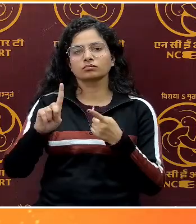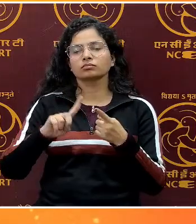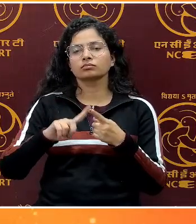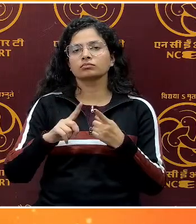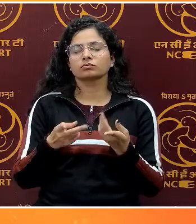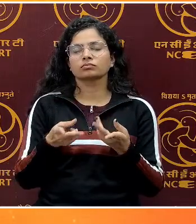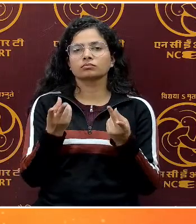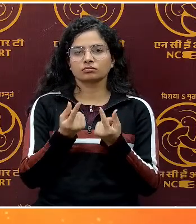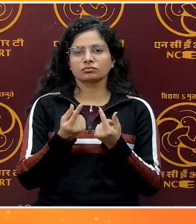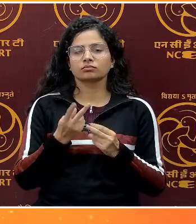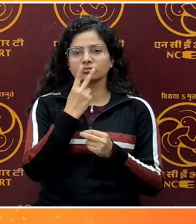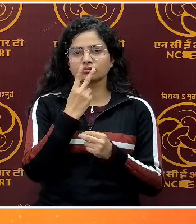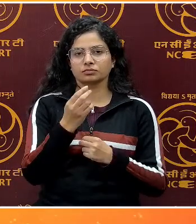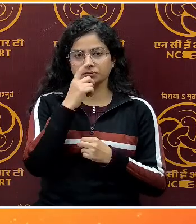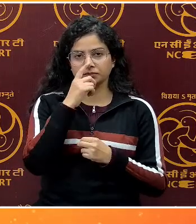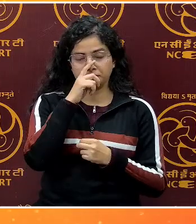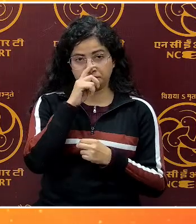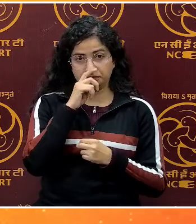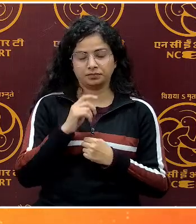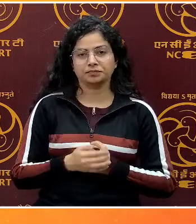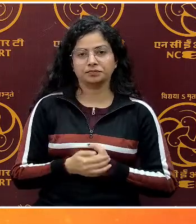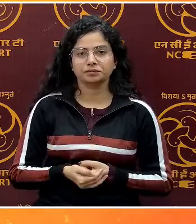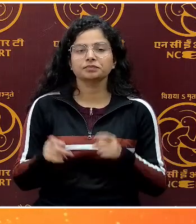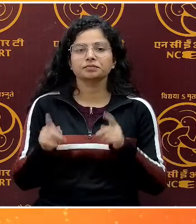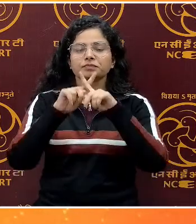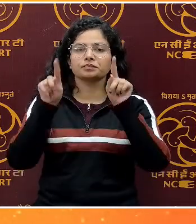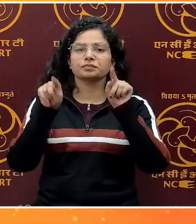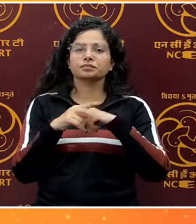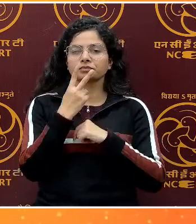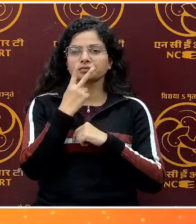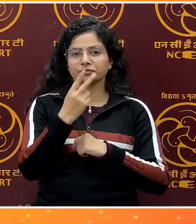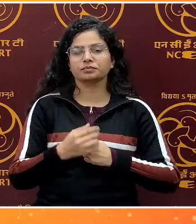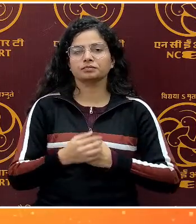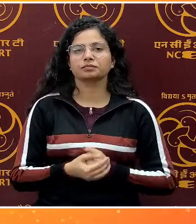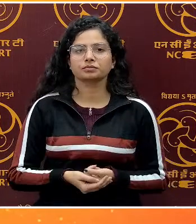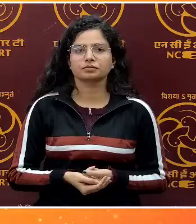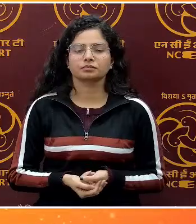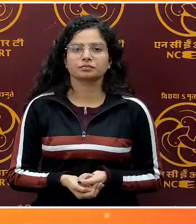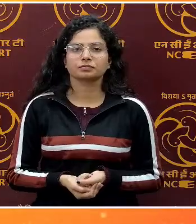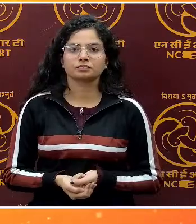look also. So this is a concave mirror, right?